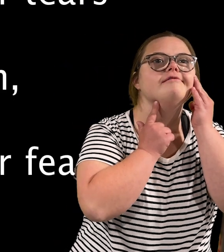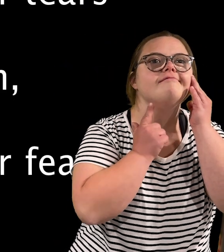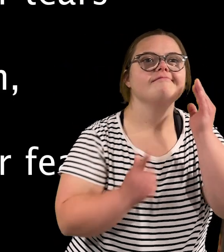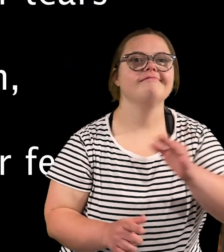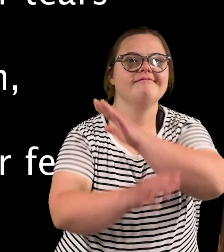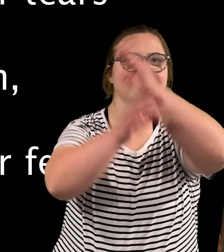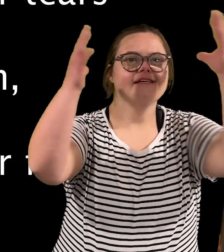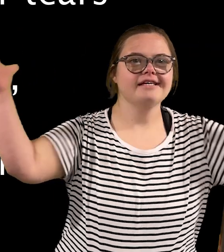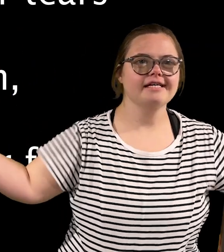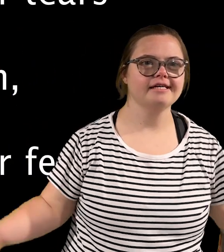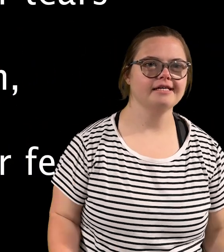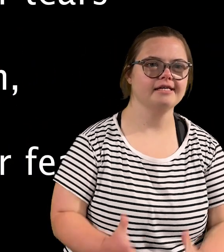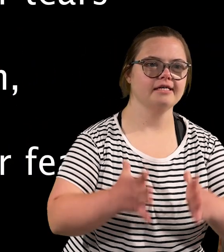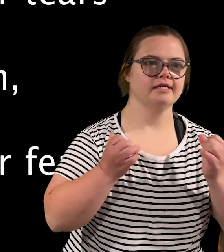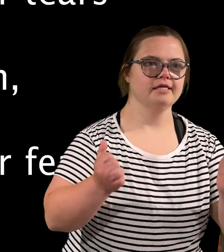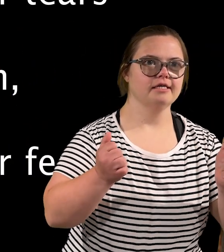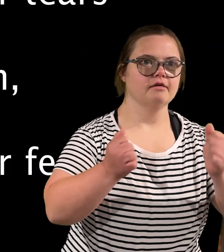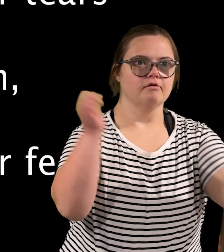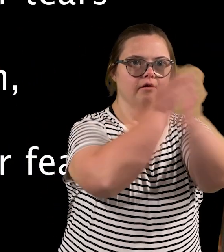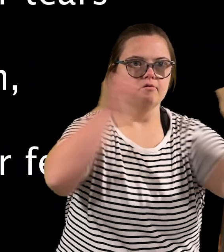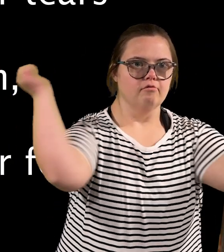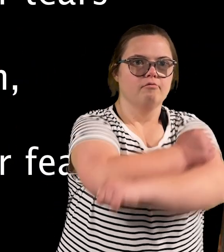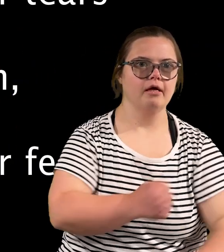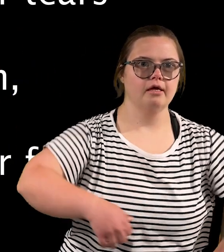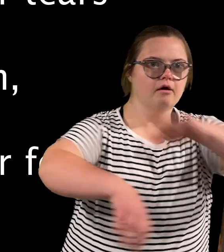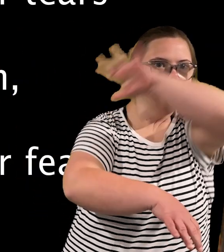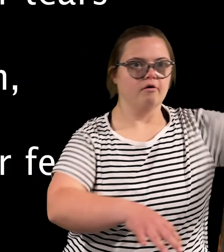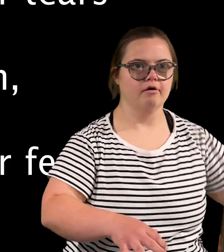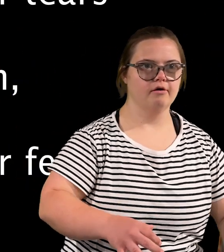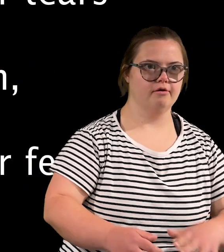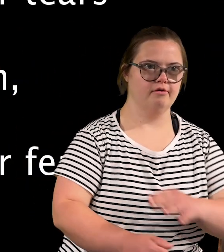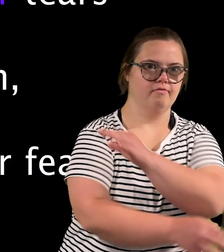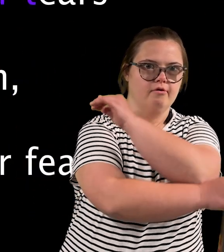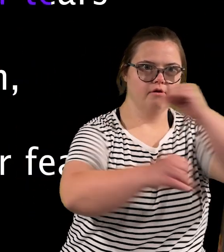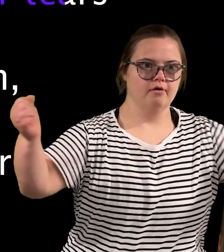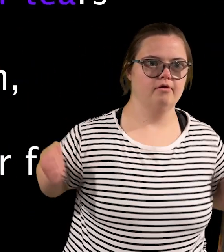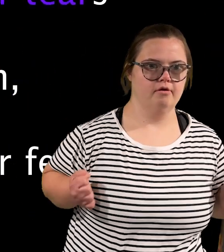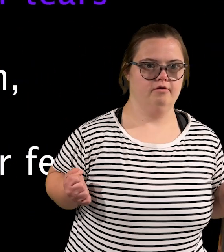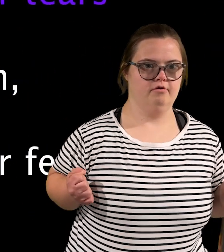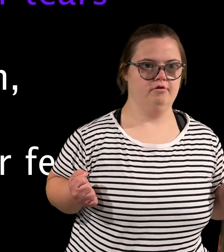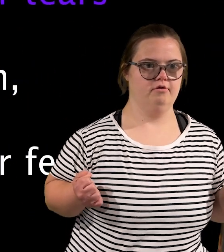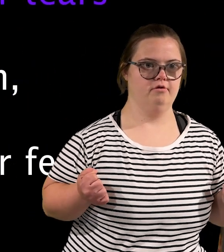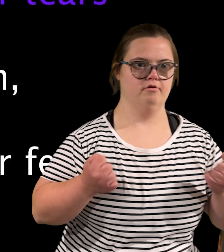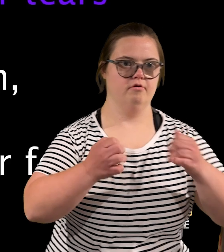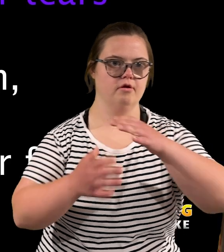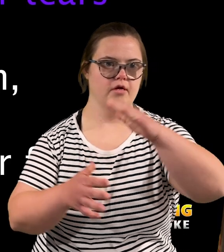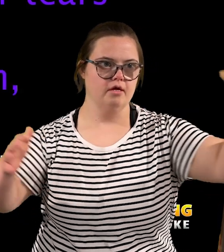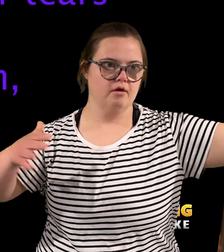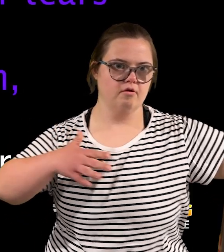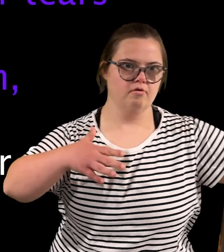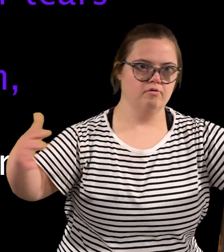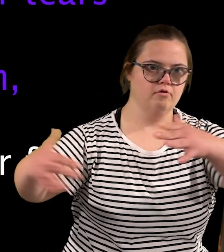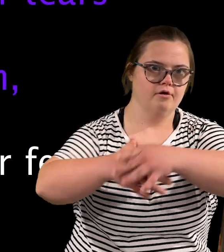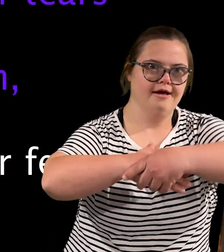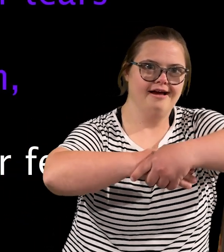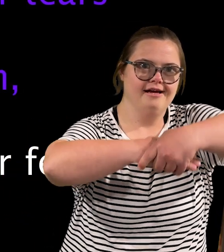erase. You cried, I wipe away all of your tears. You